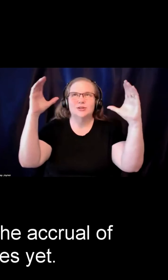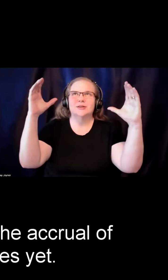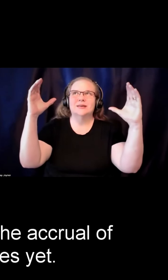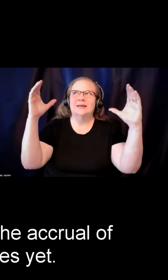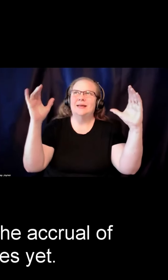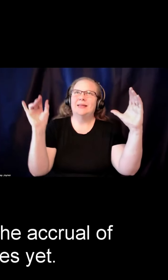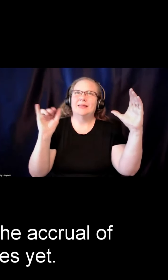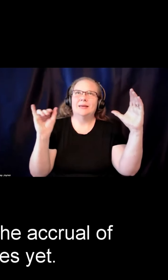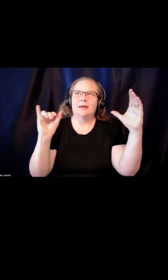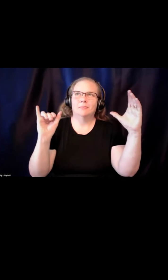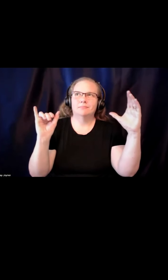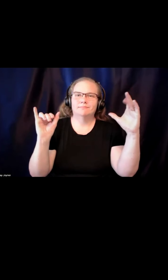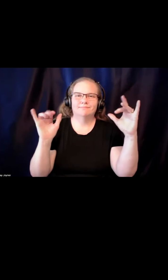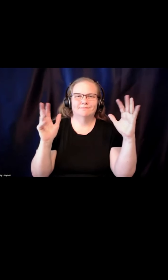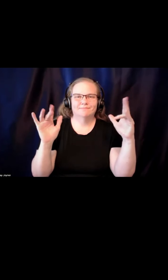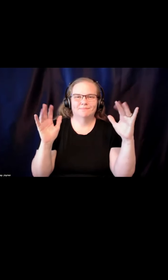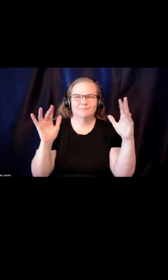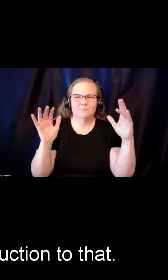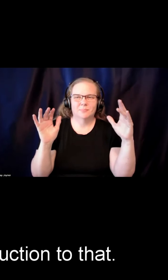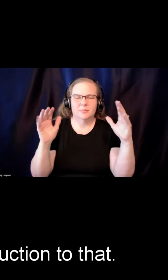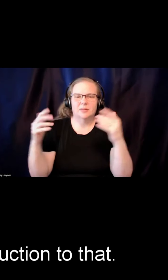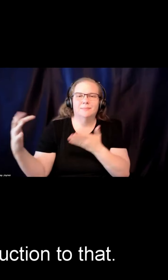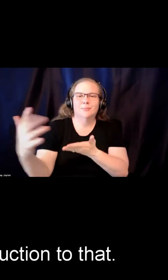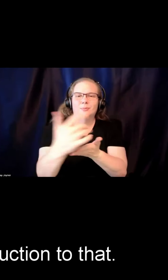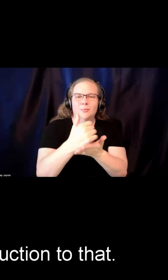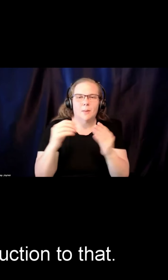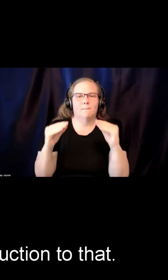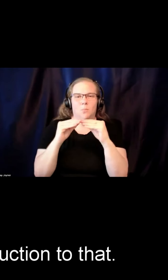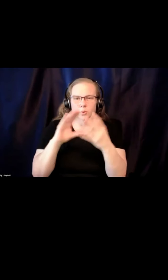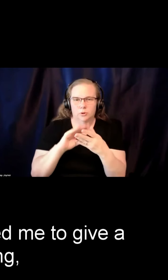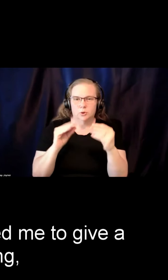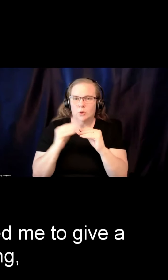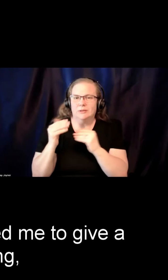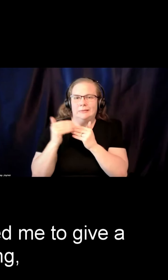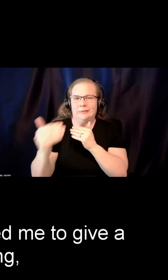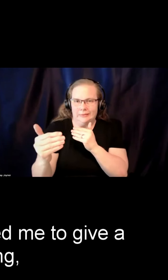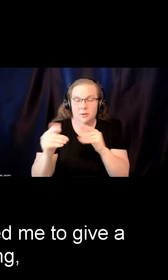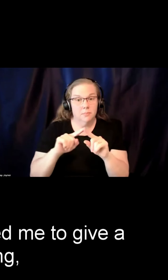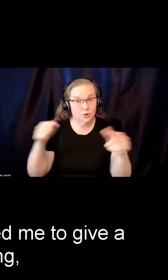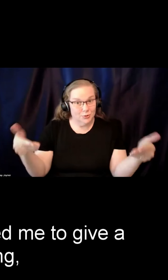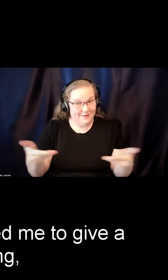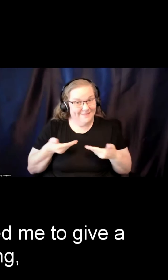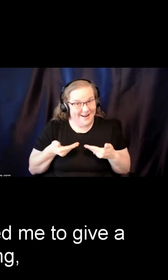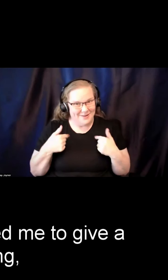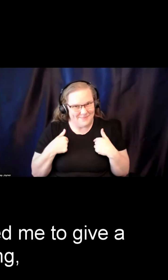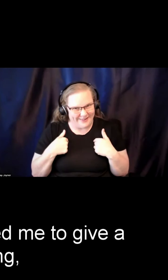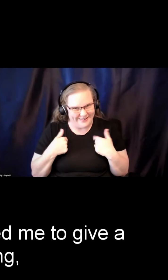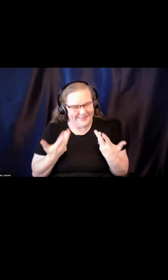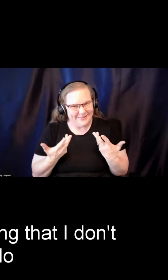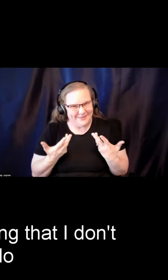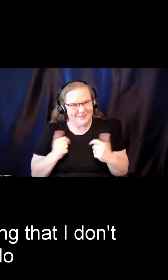the accrual of further stories yet. So that's an introduction to that. But since you invited me to give